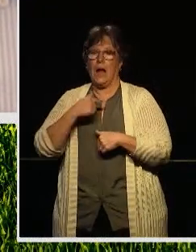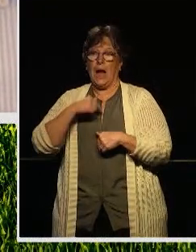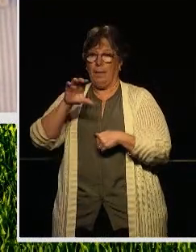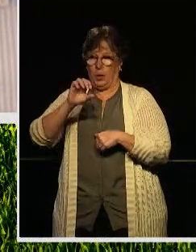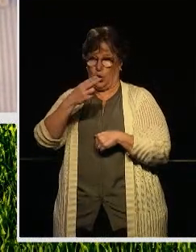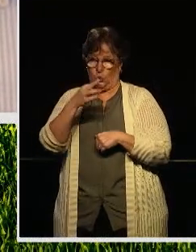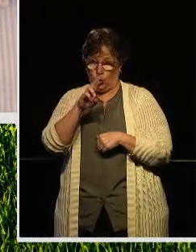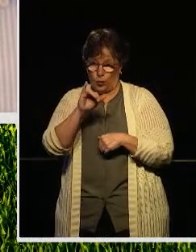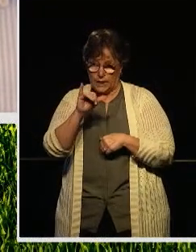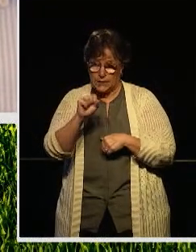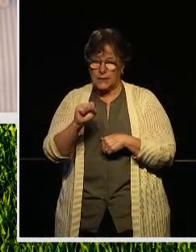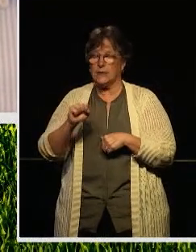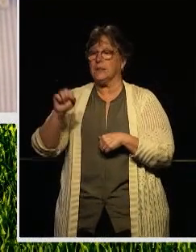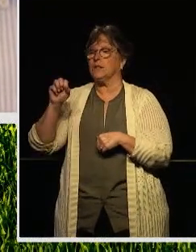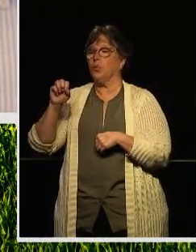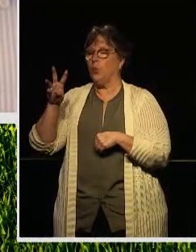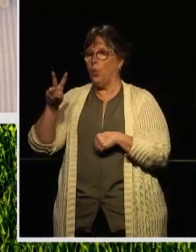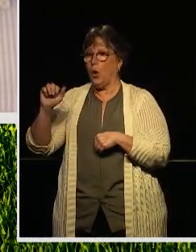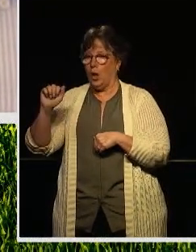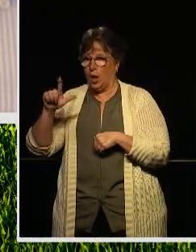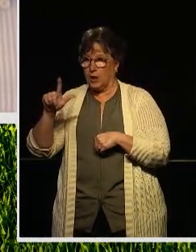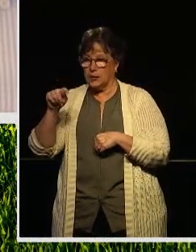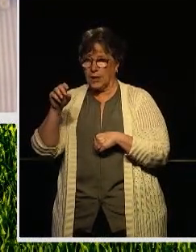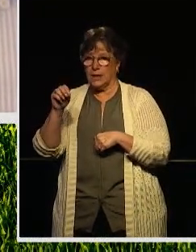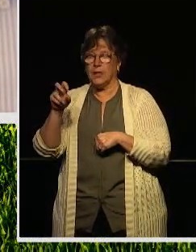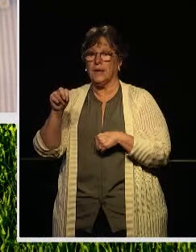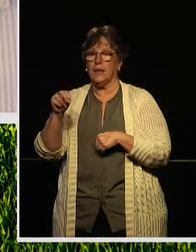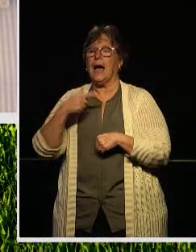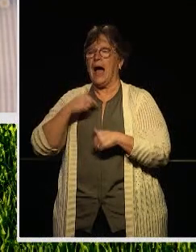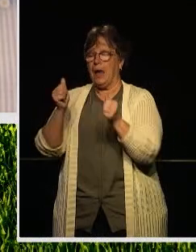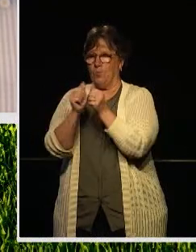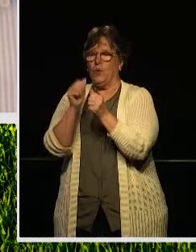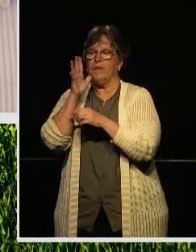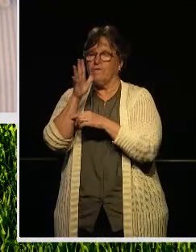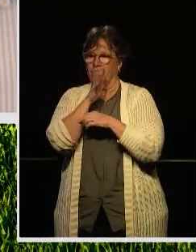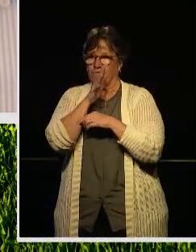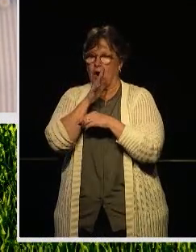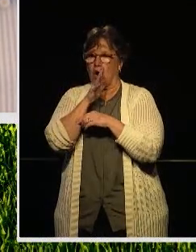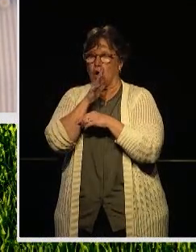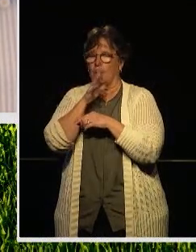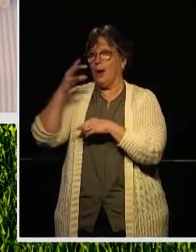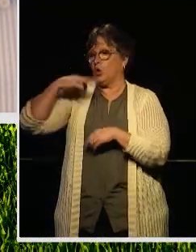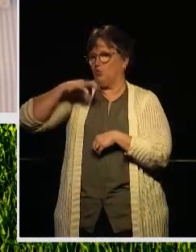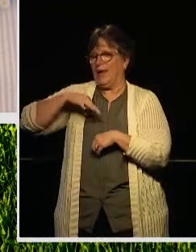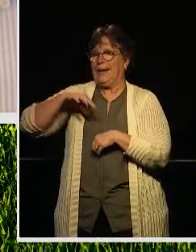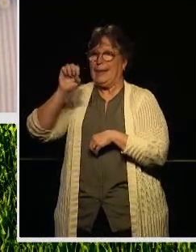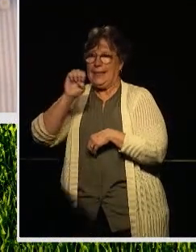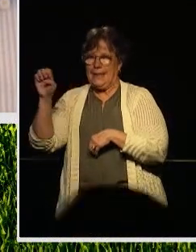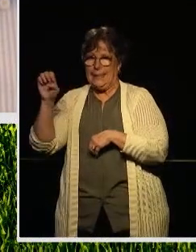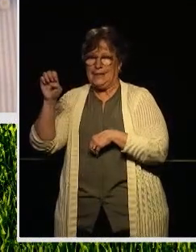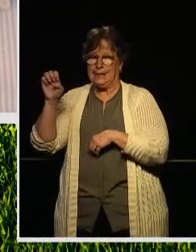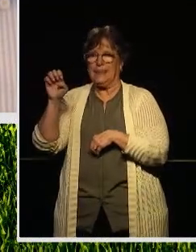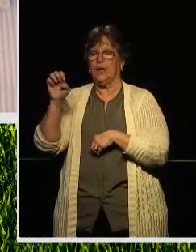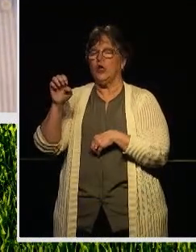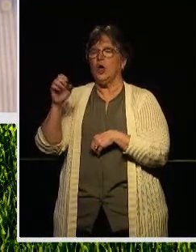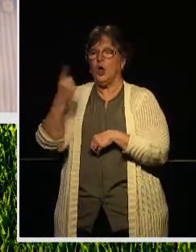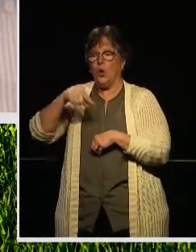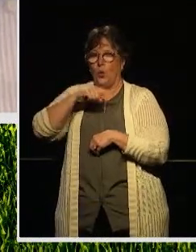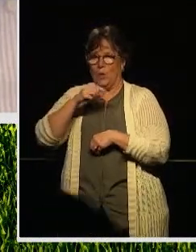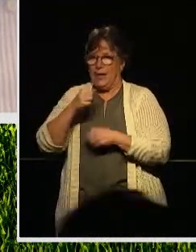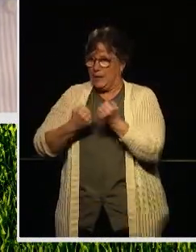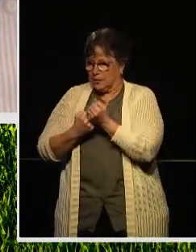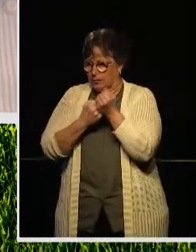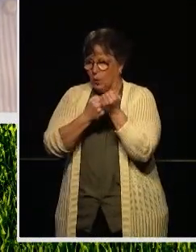Chris Laughton. I'm with Farm Credit East. Farm Credit East is a farmer-owned financial services cooperative. So we finance agriculture, and we